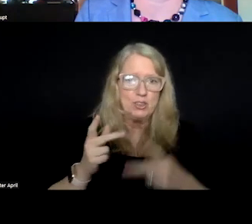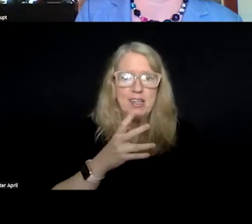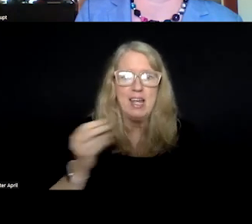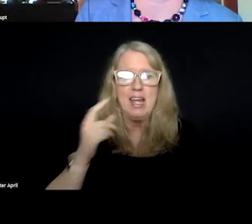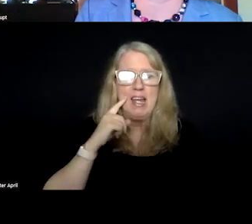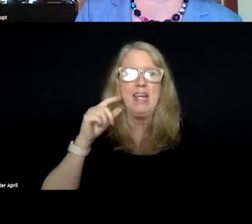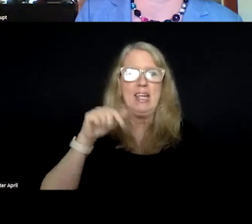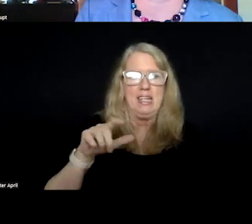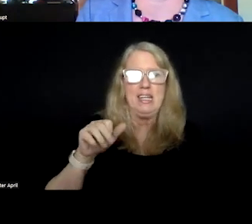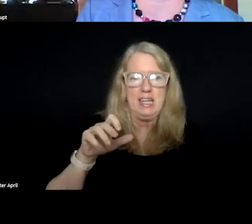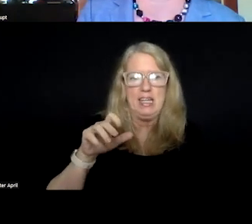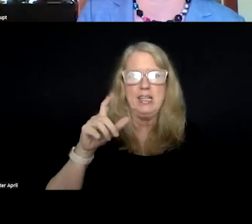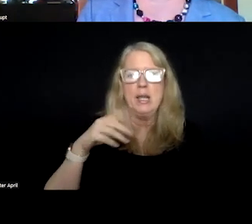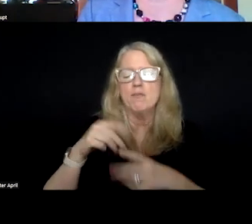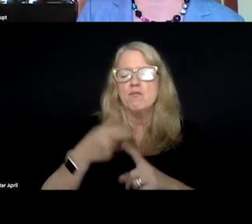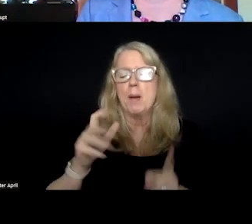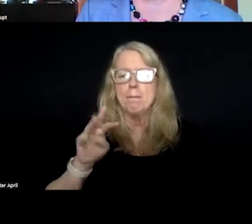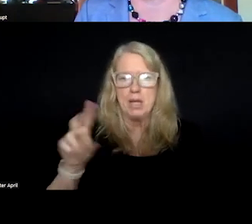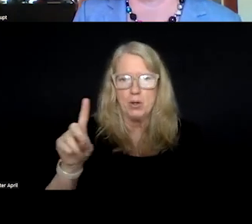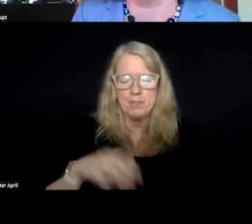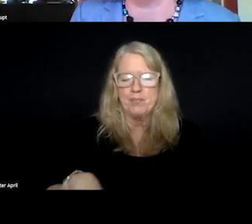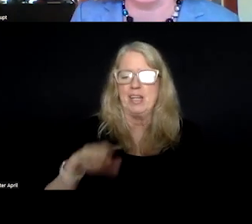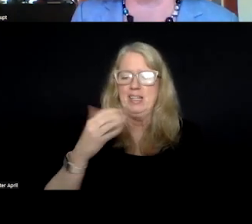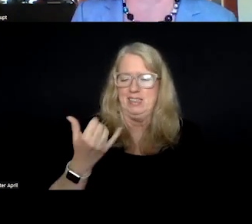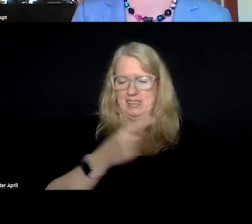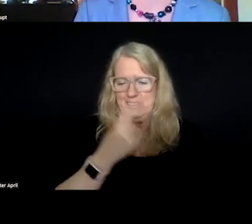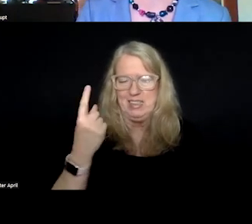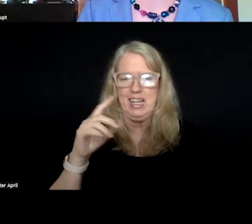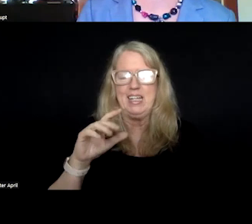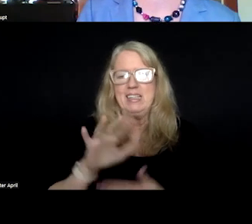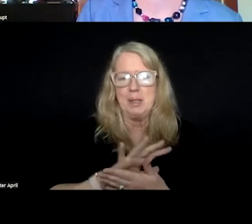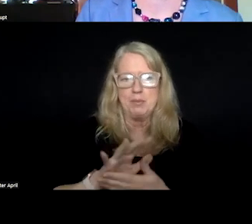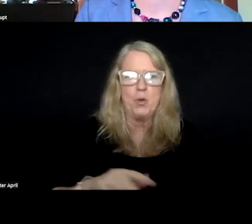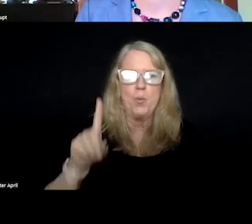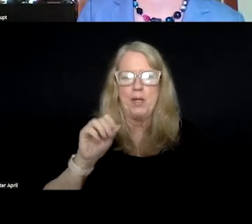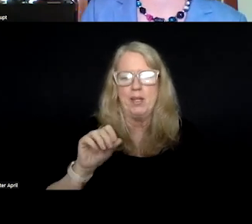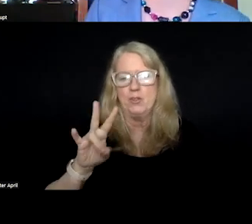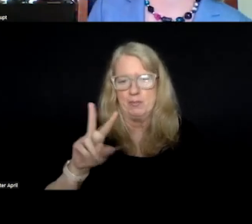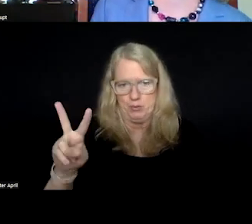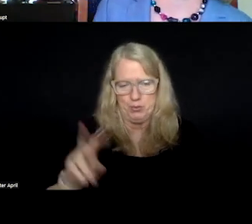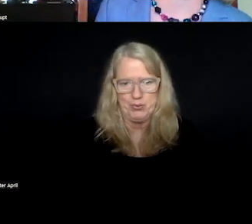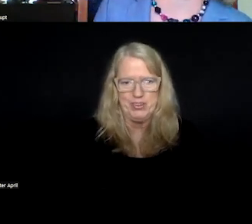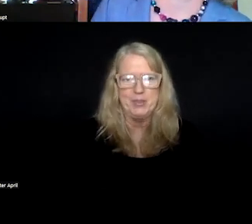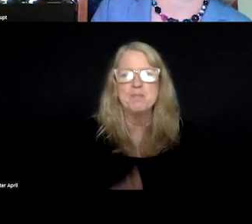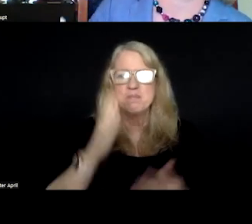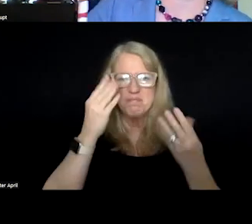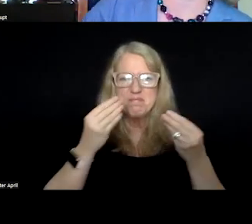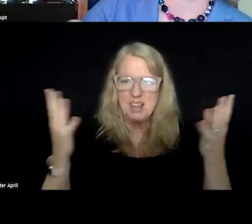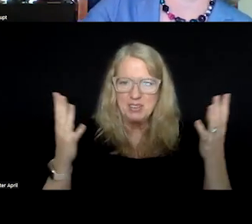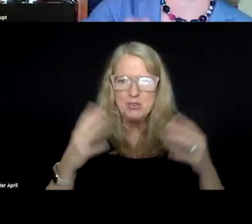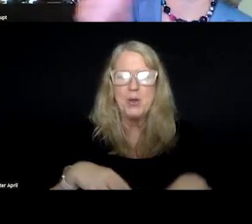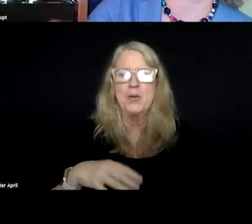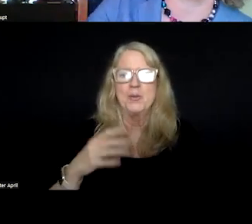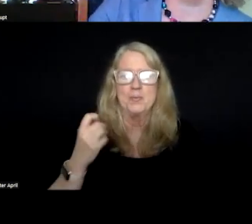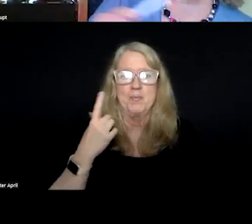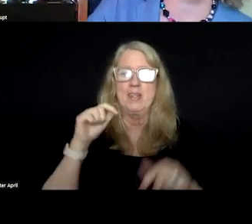Arundel County in Maryland, episode 172. And just to let you know, this is